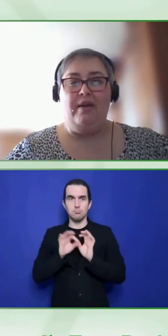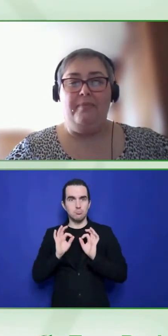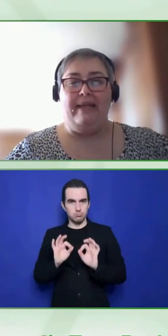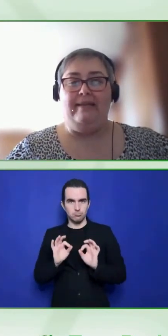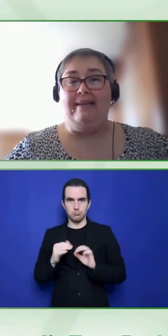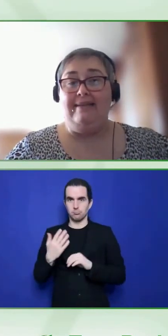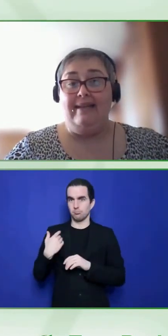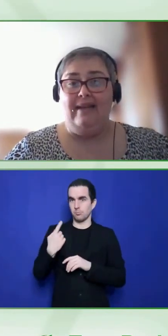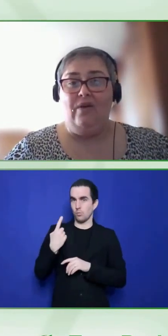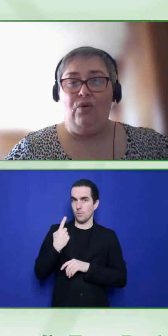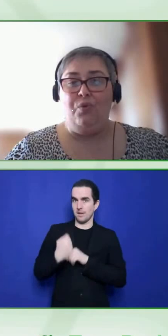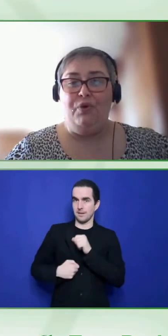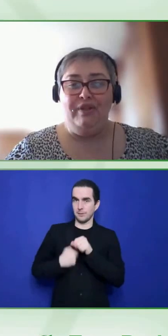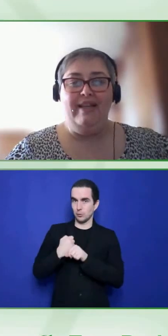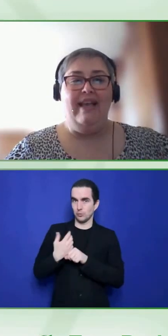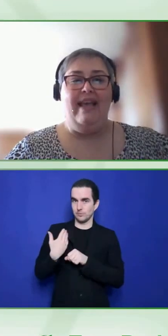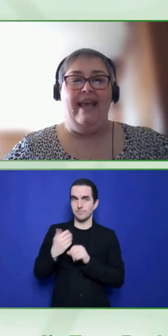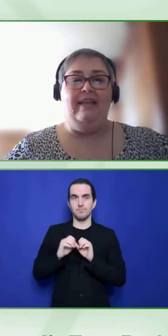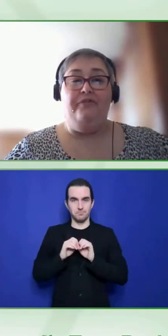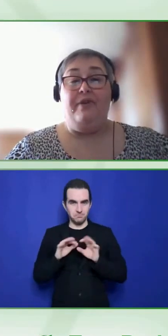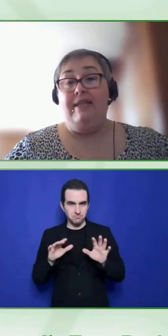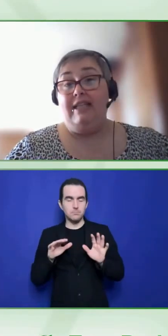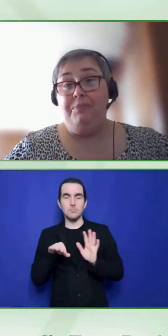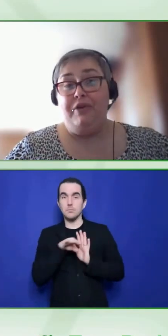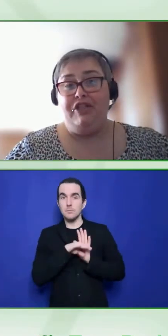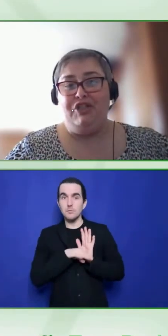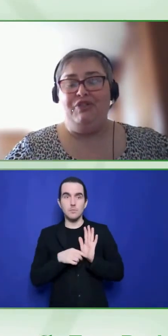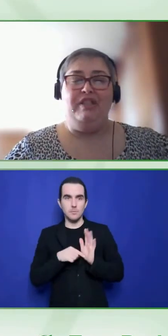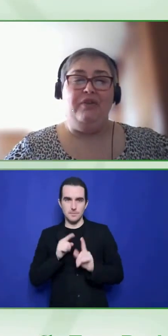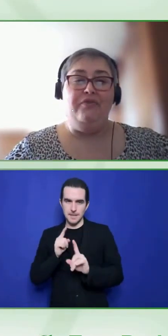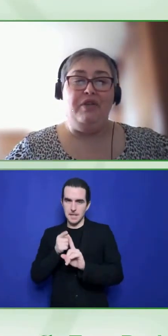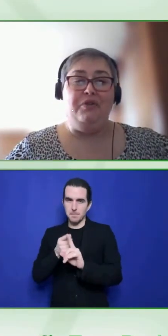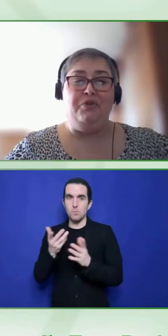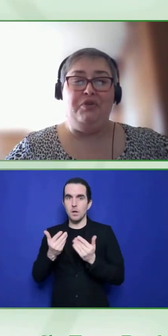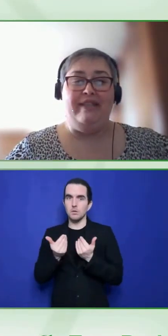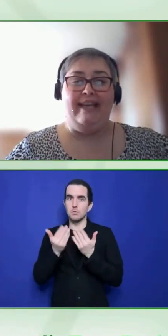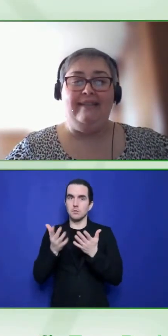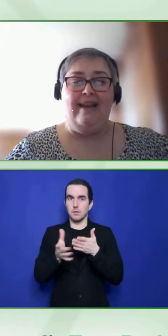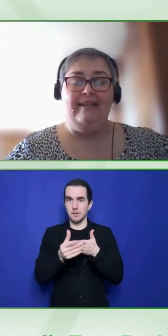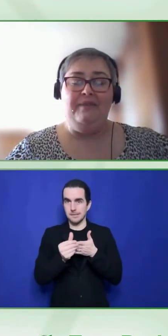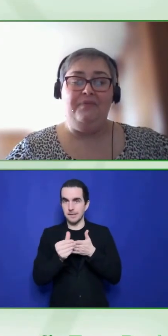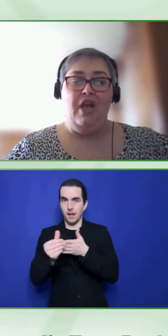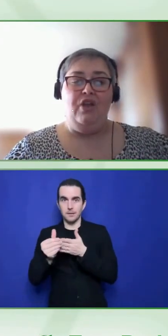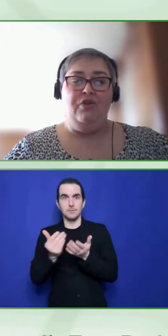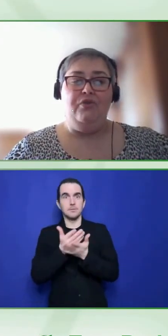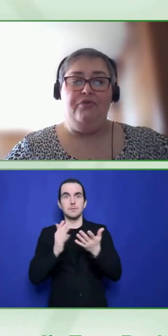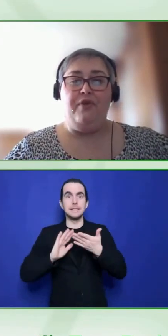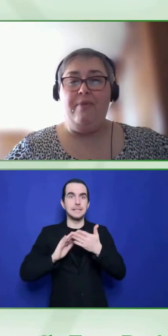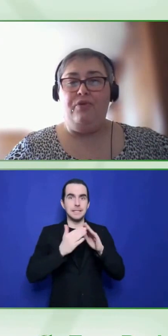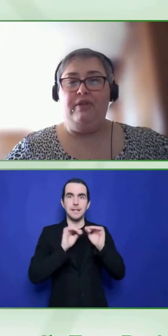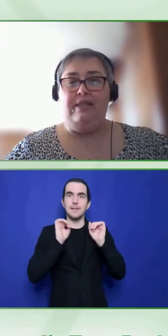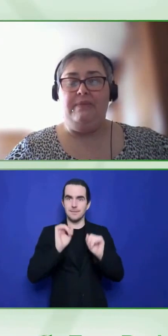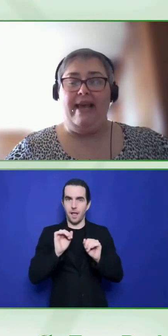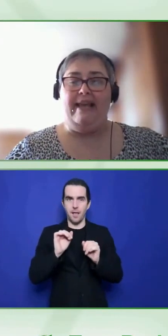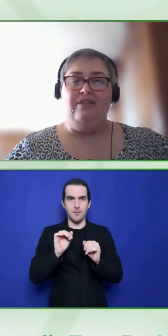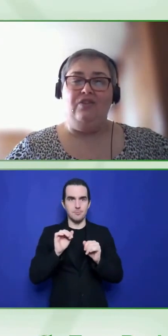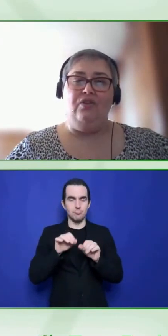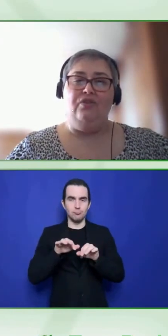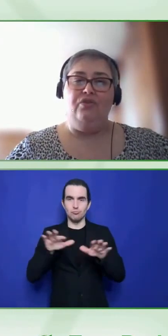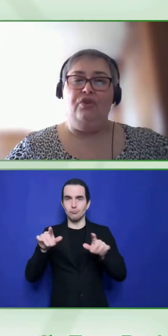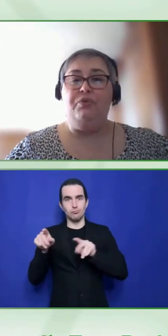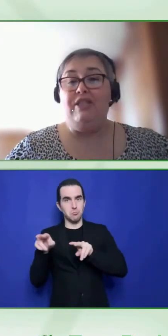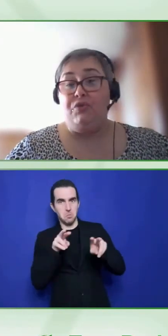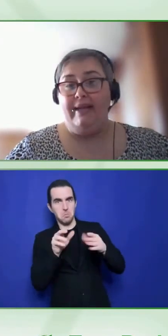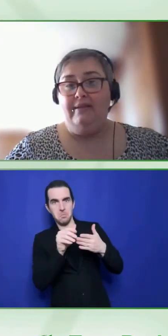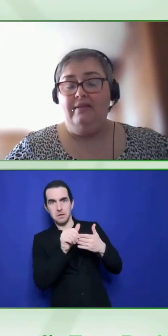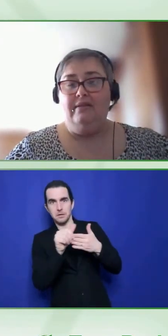also better assess their own work and find inspiration. So if we can go to the next slide, the framework is based